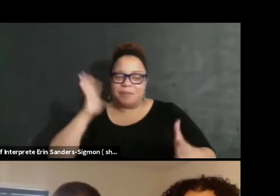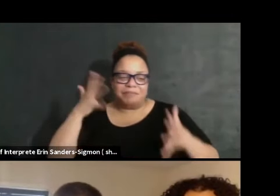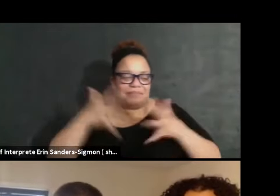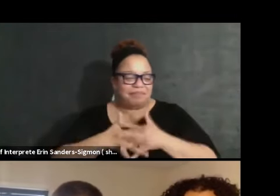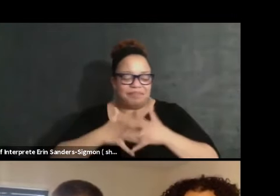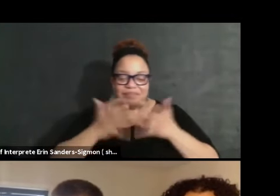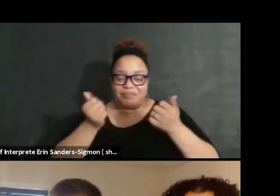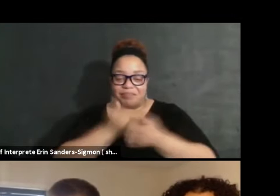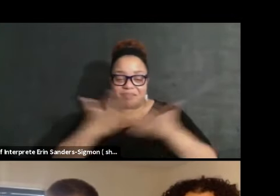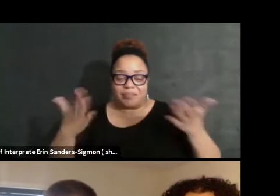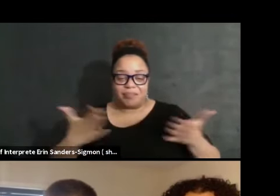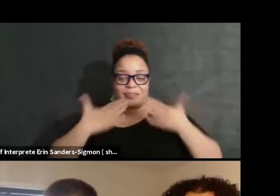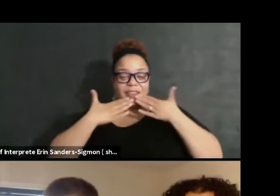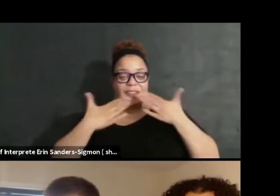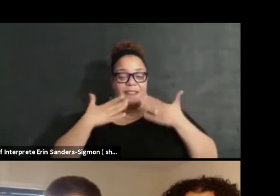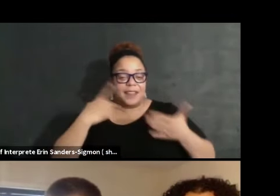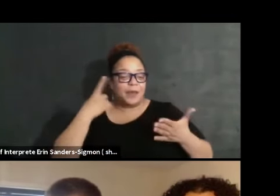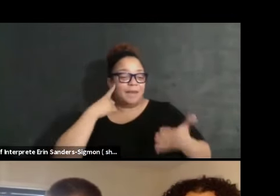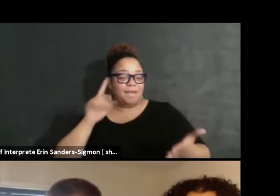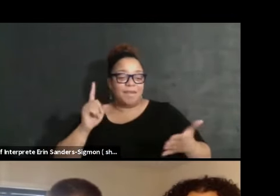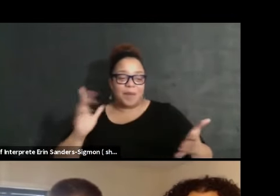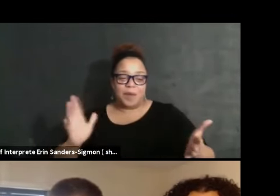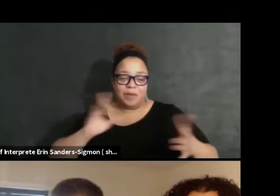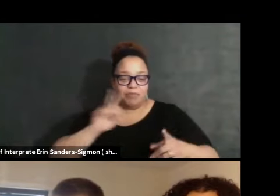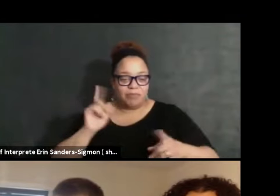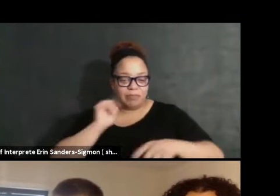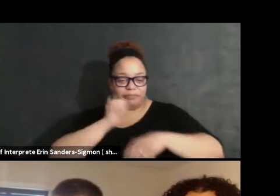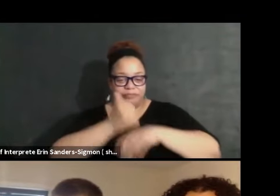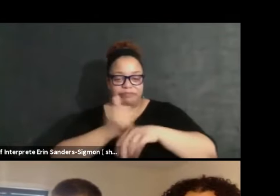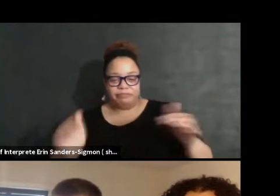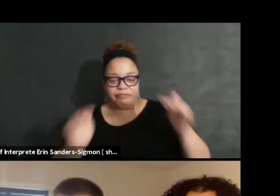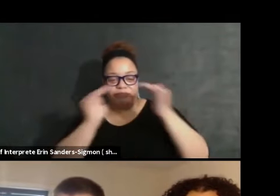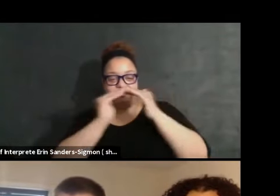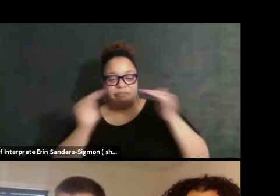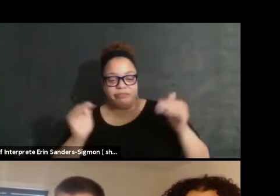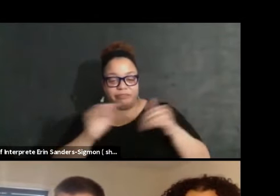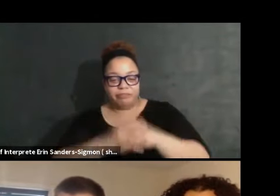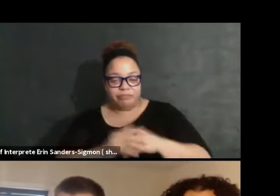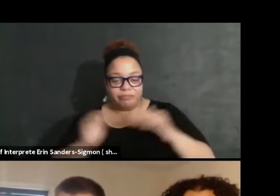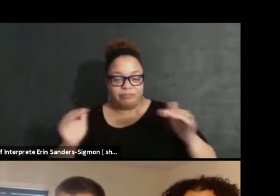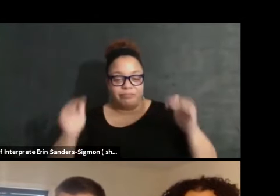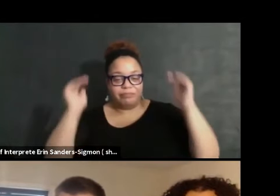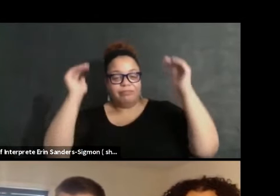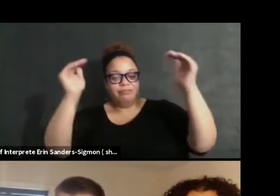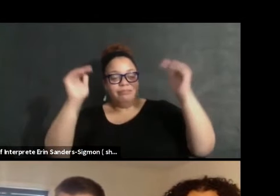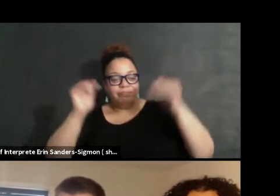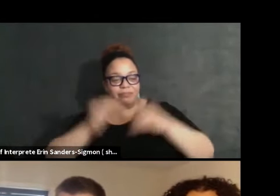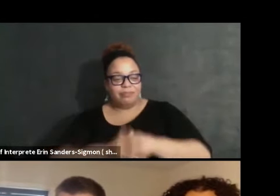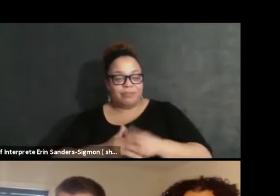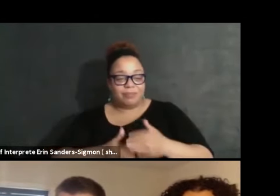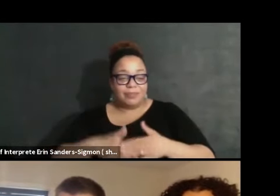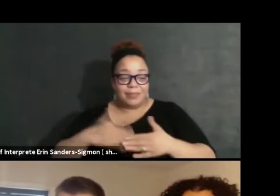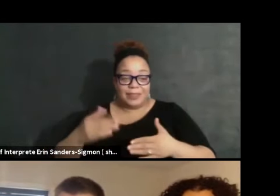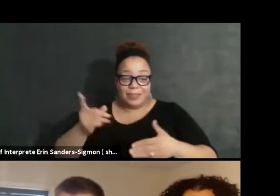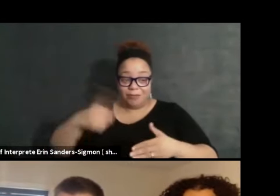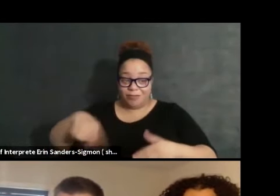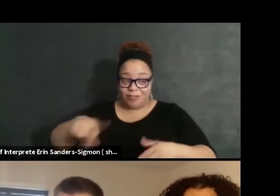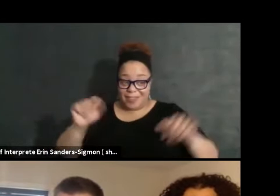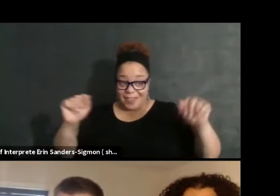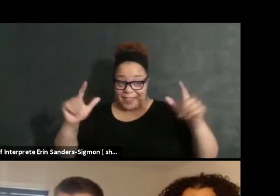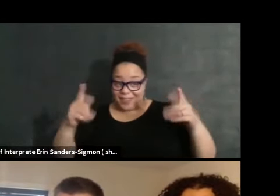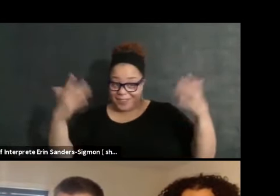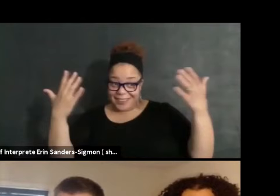bar. We have one more round of this slam. Seeing you on screen just makes me realize how much I miss